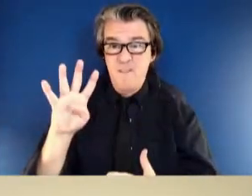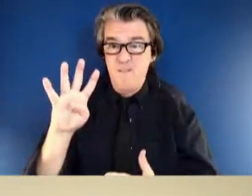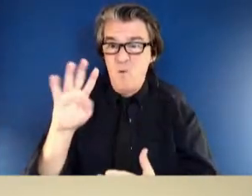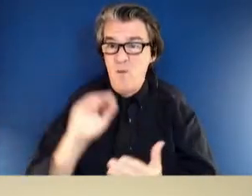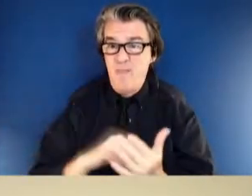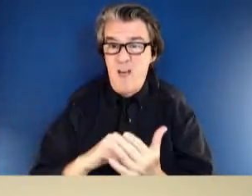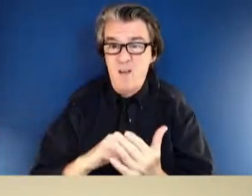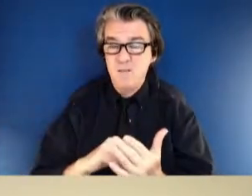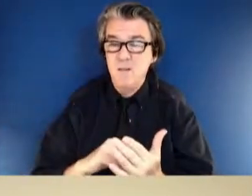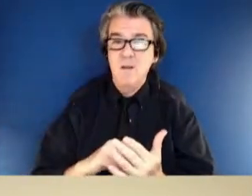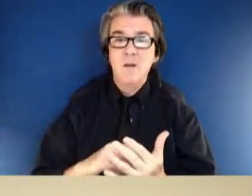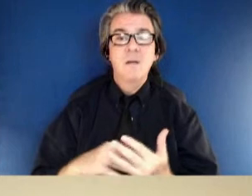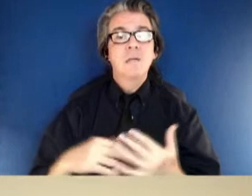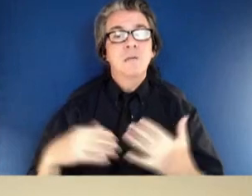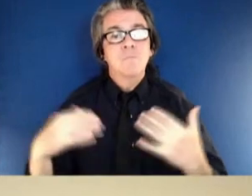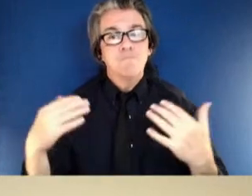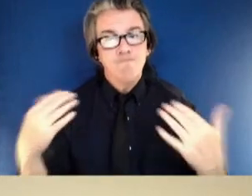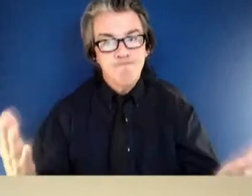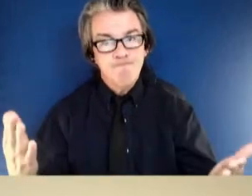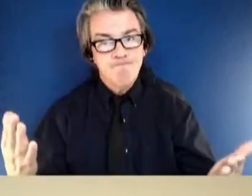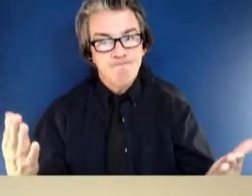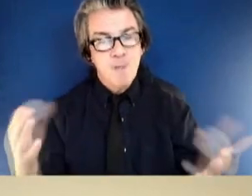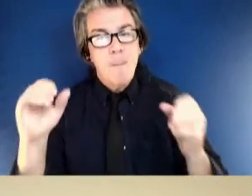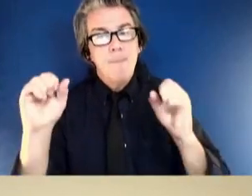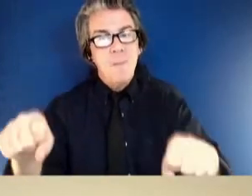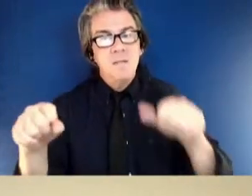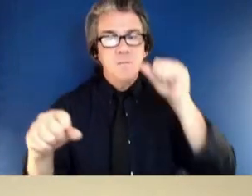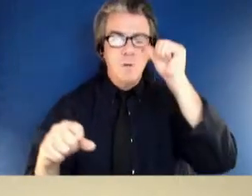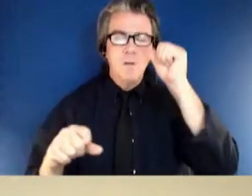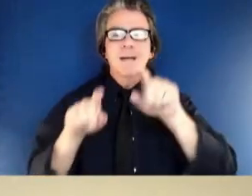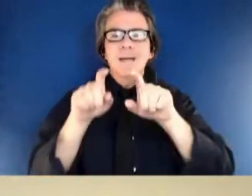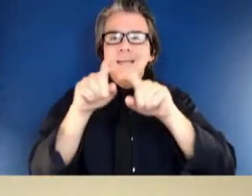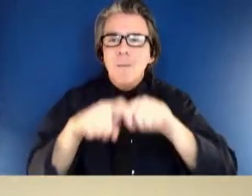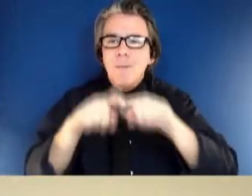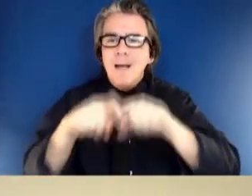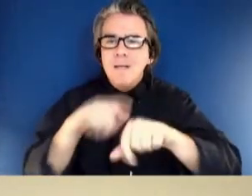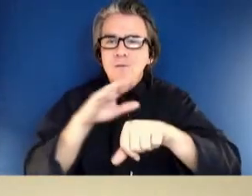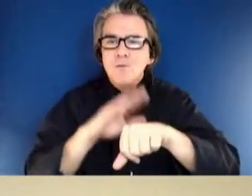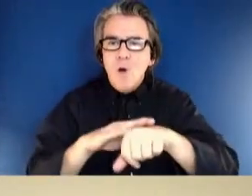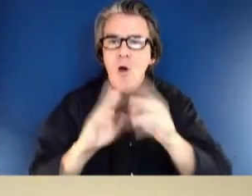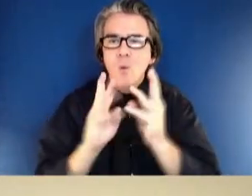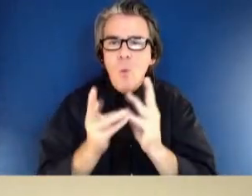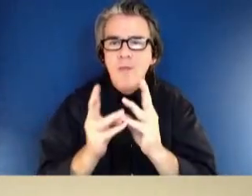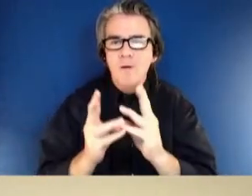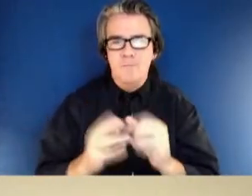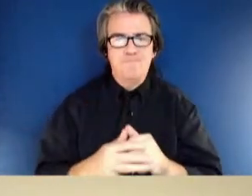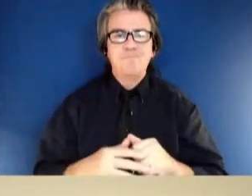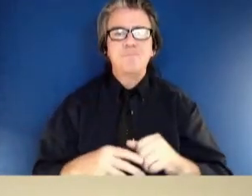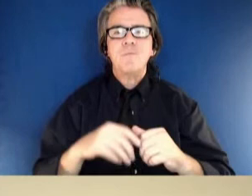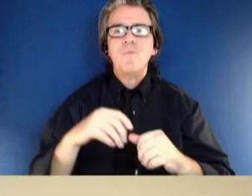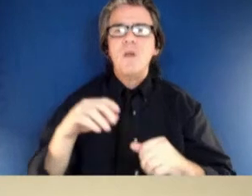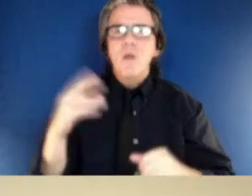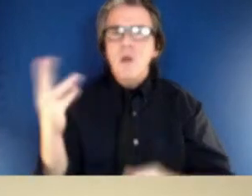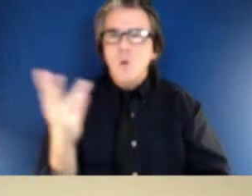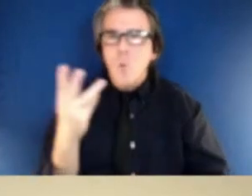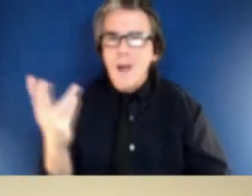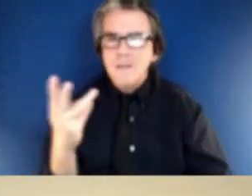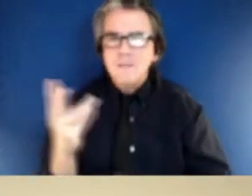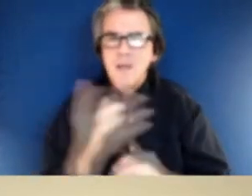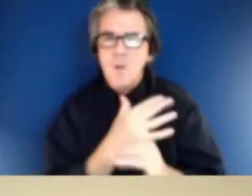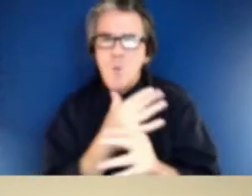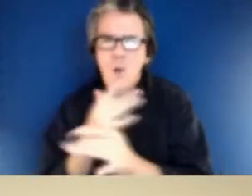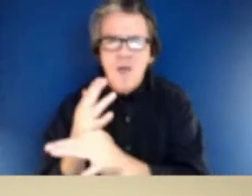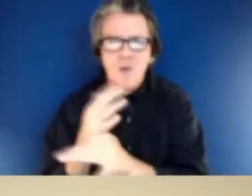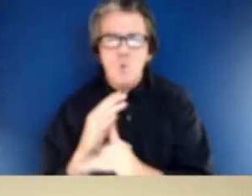because weather conditions have improved or that second wave of the weather doesn't materialize, then we intend